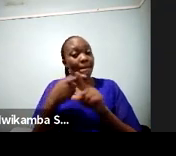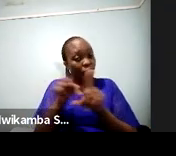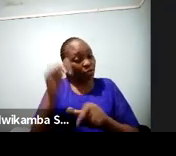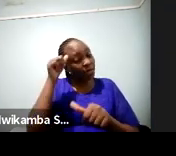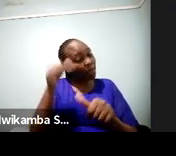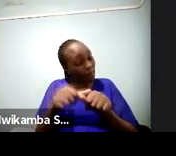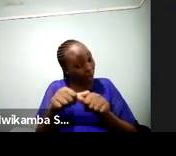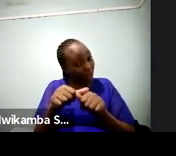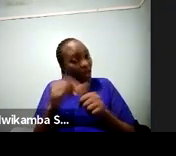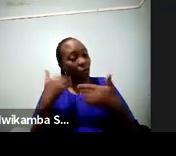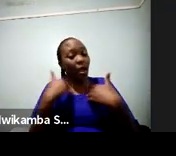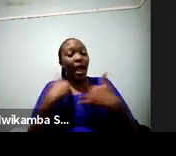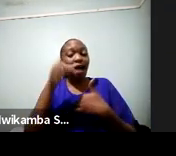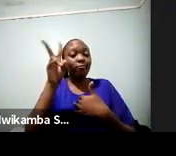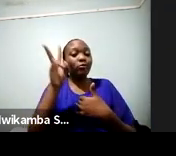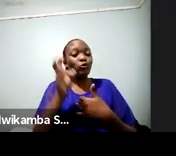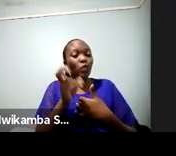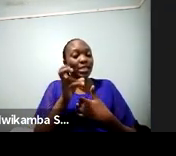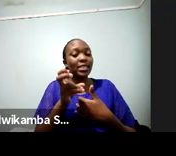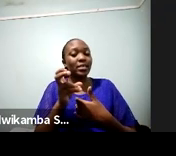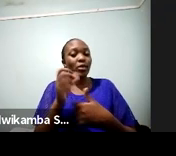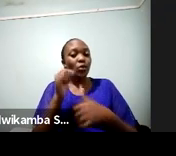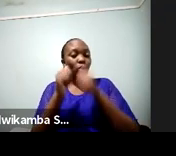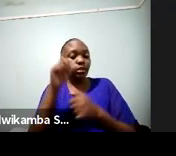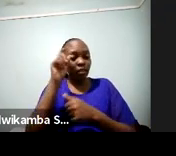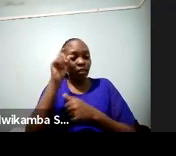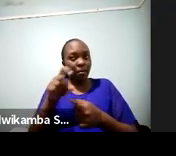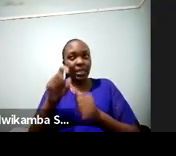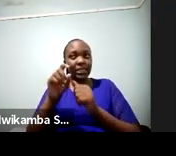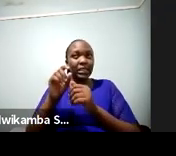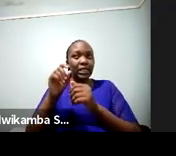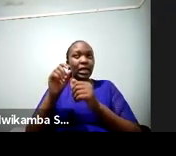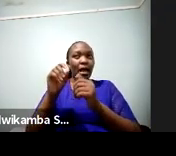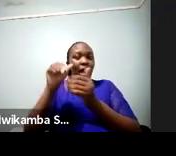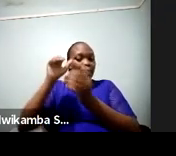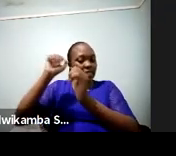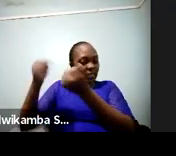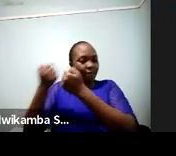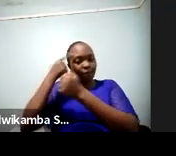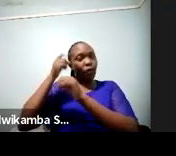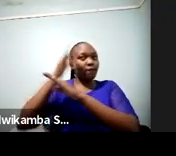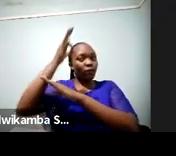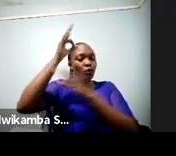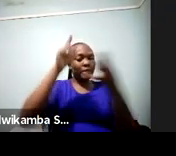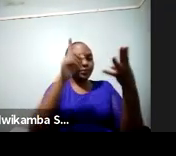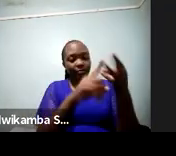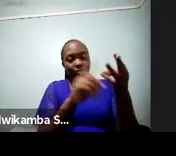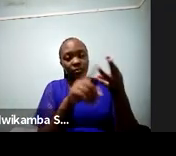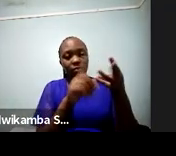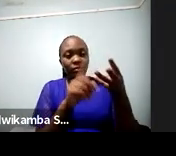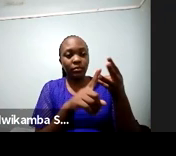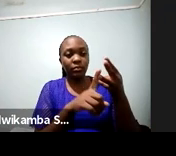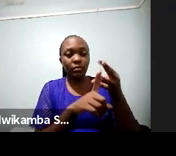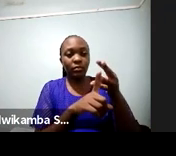future. This is what now will be paying down the debt. This is what going to be the components for